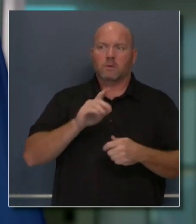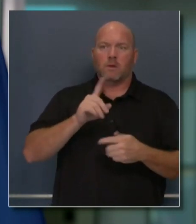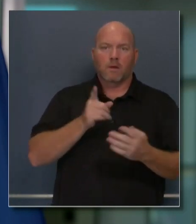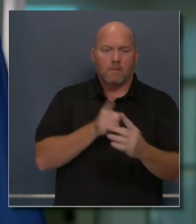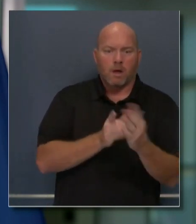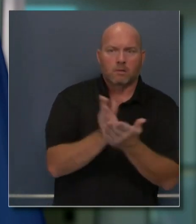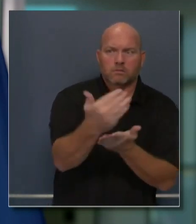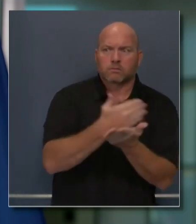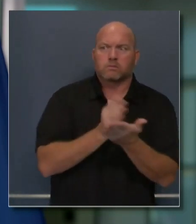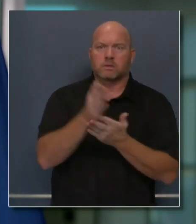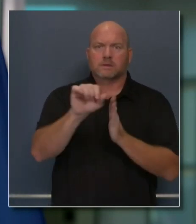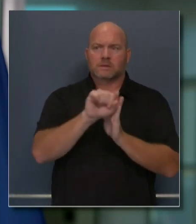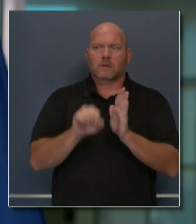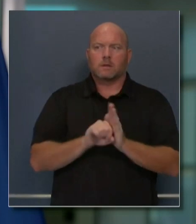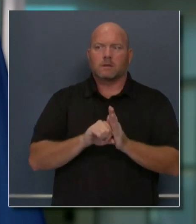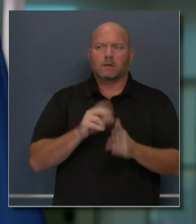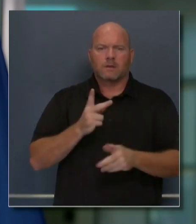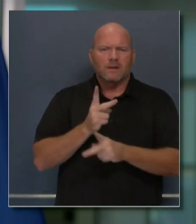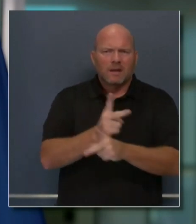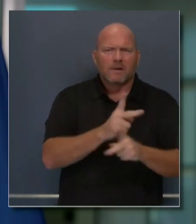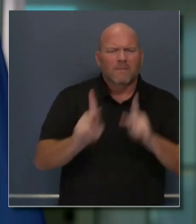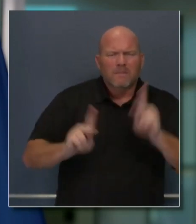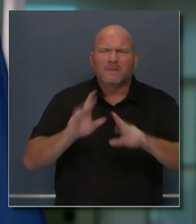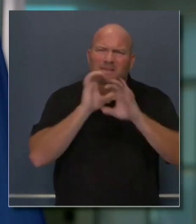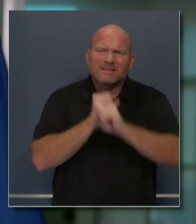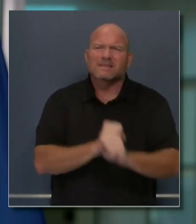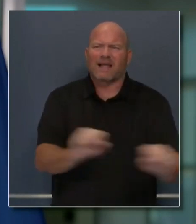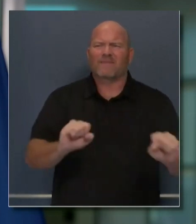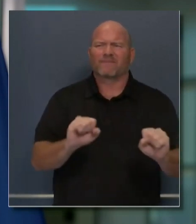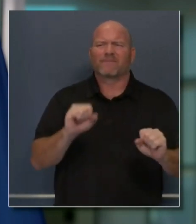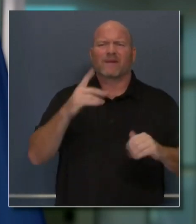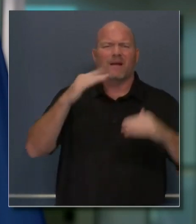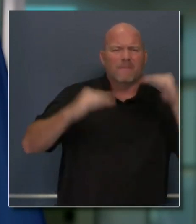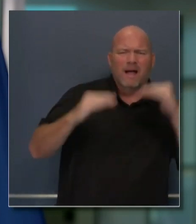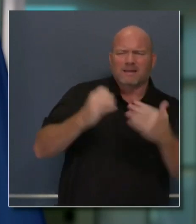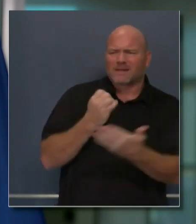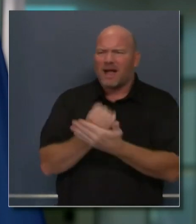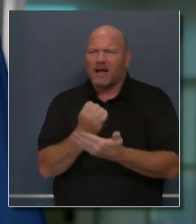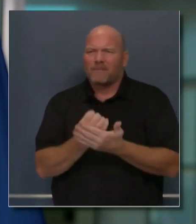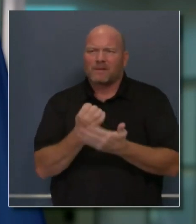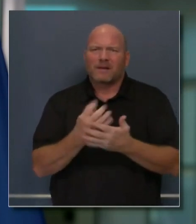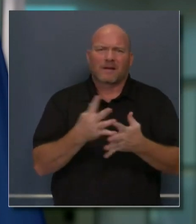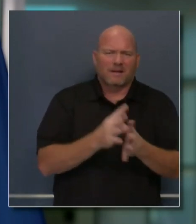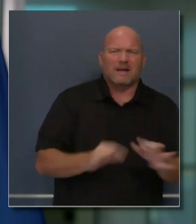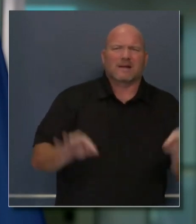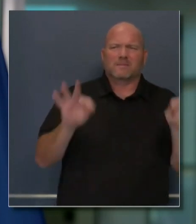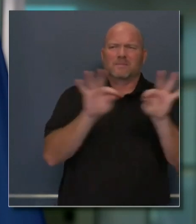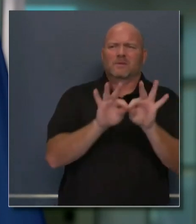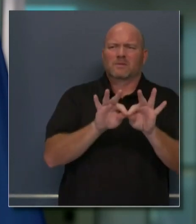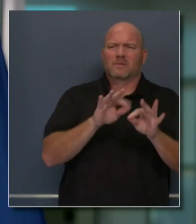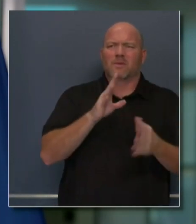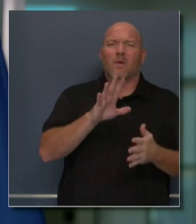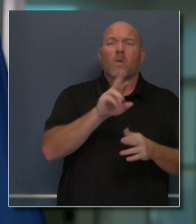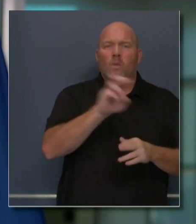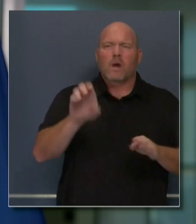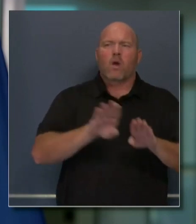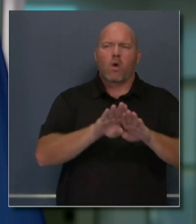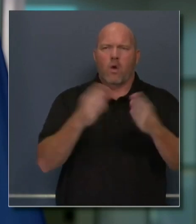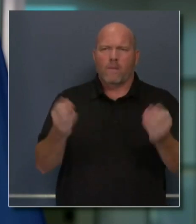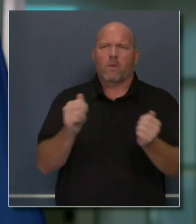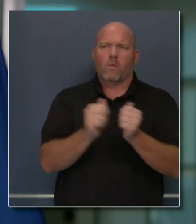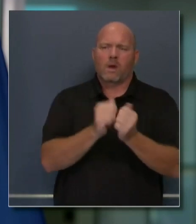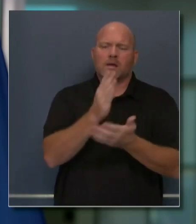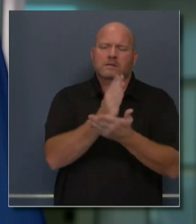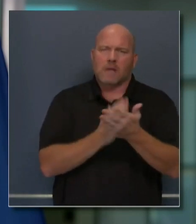people safe, at the same time balance the economic imperative of reopening with modifications, but mindful